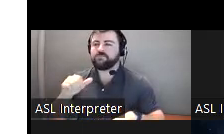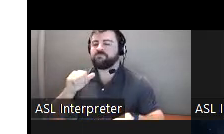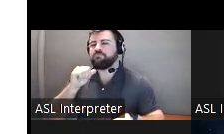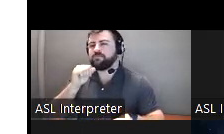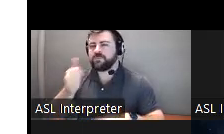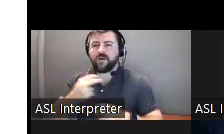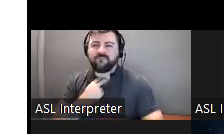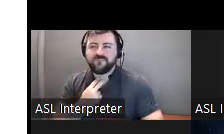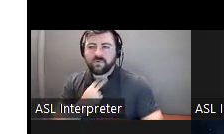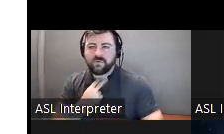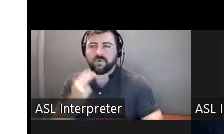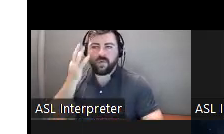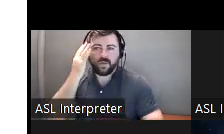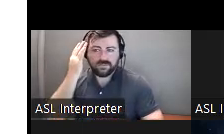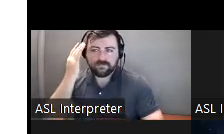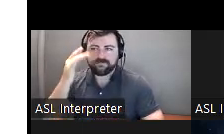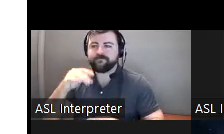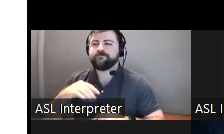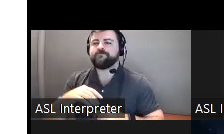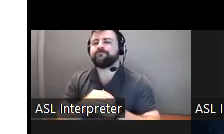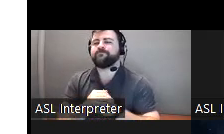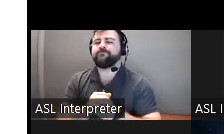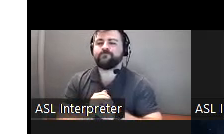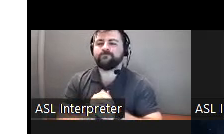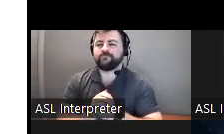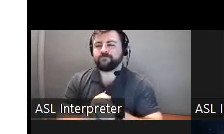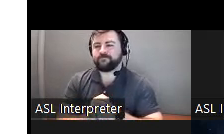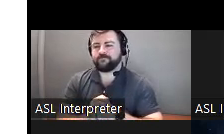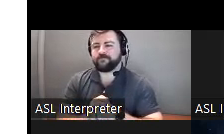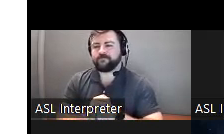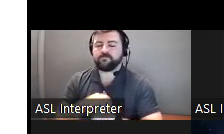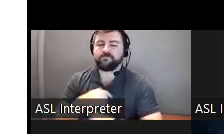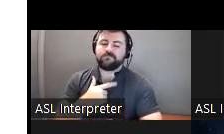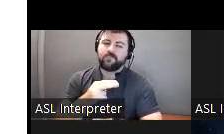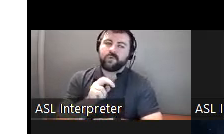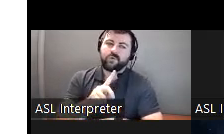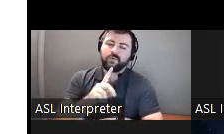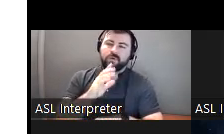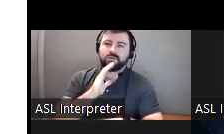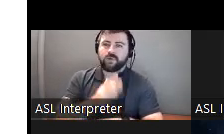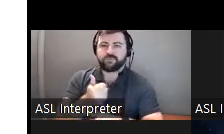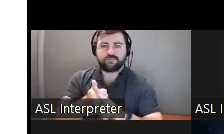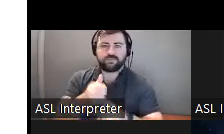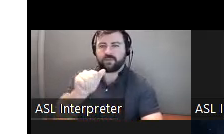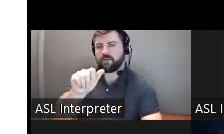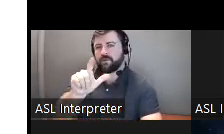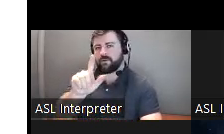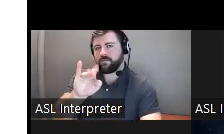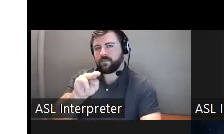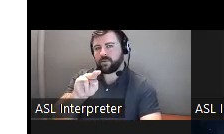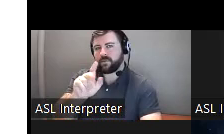neurodivergent autism. I have a granddaughter that has albinism. I have a daughter that